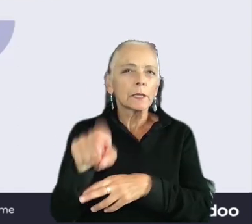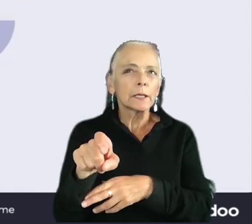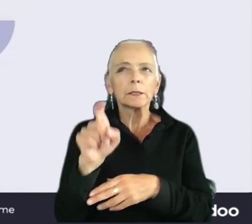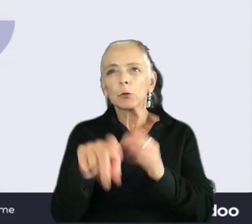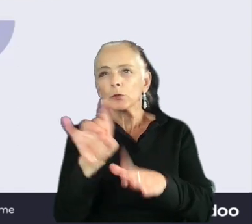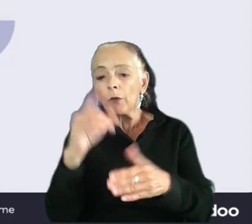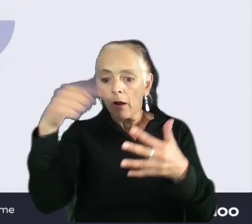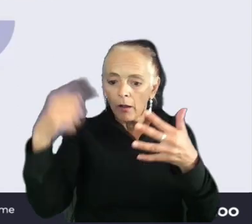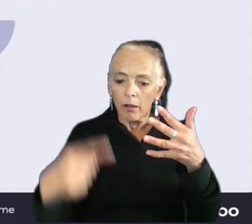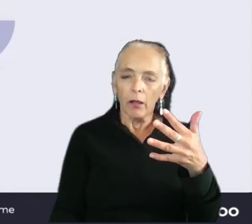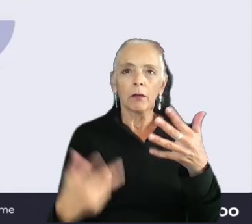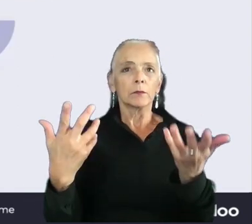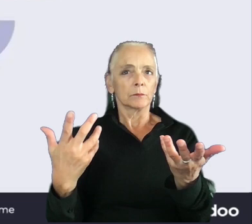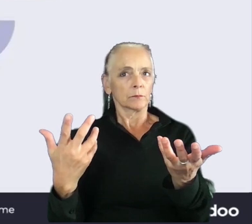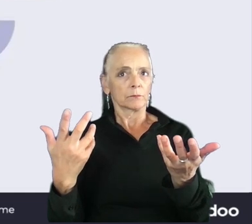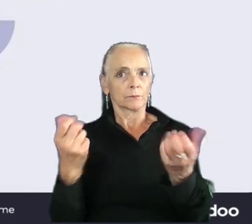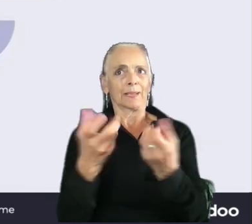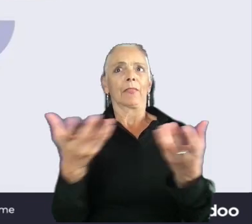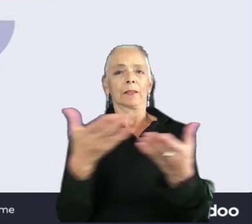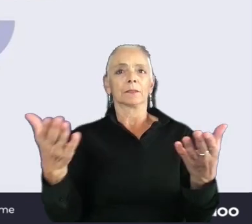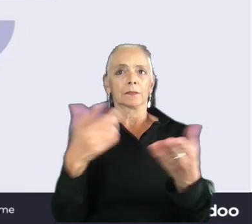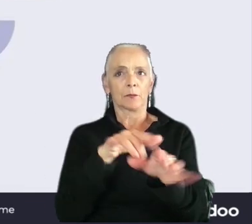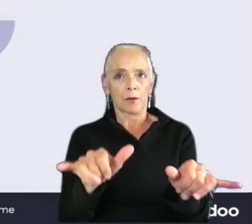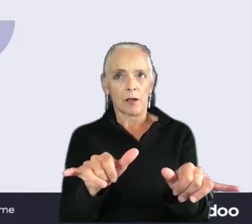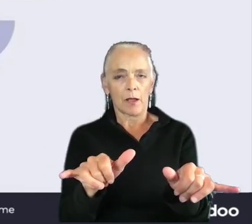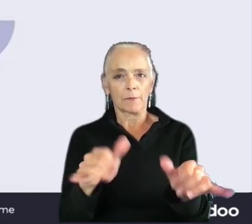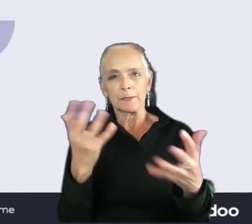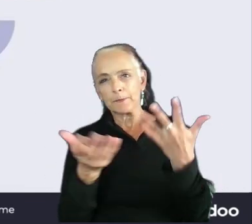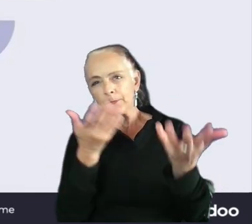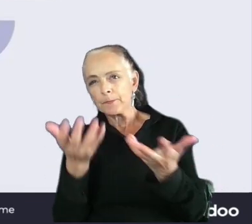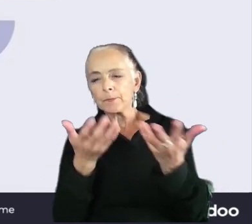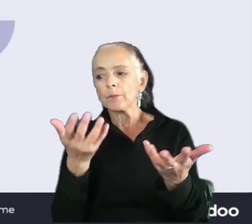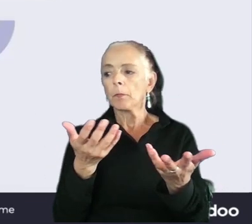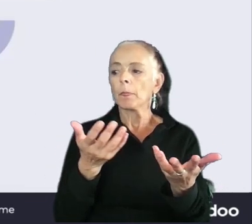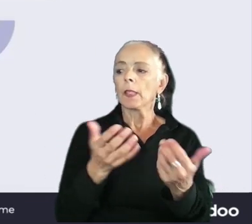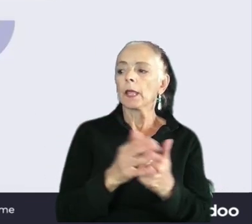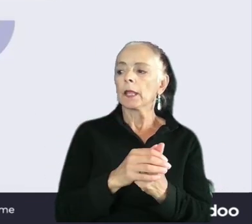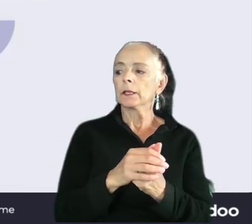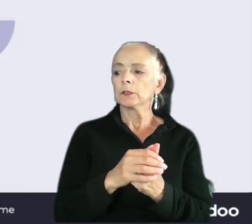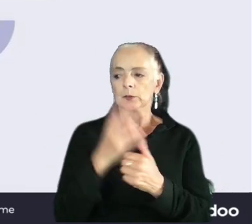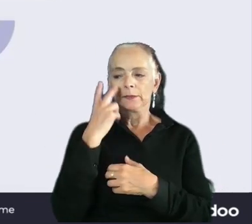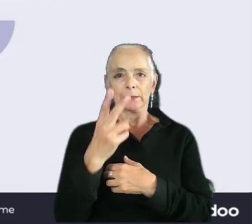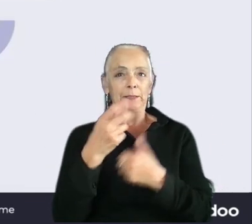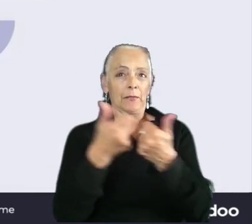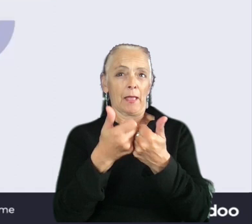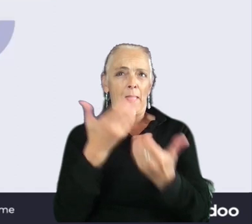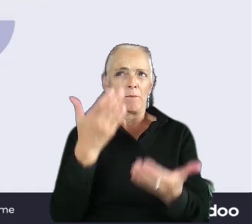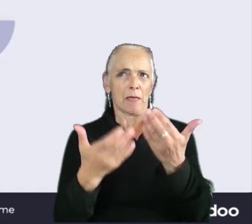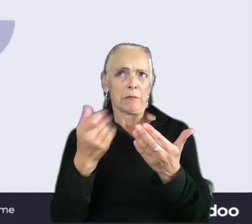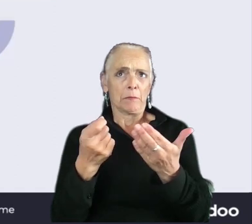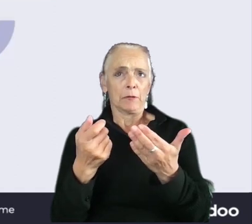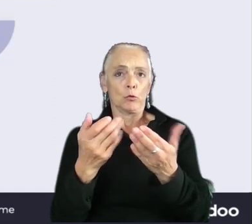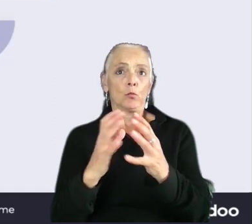find, all of this at the same time. So just looking at this chart, you can tell that the game might be heavy on the mental